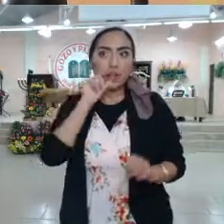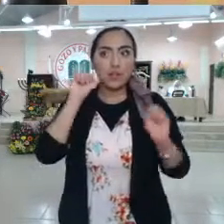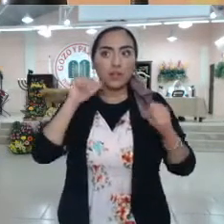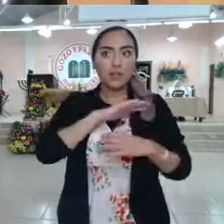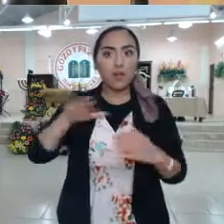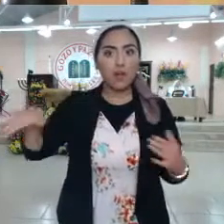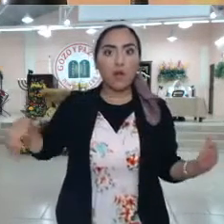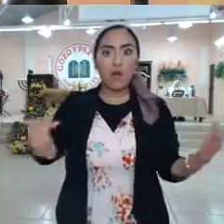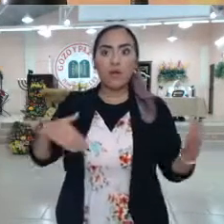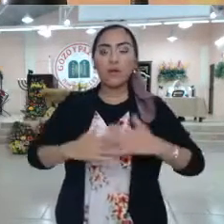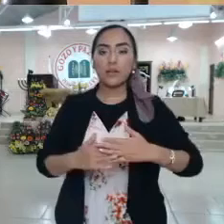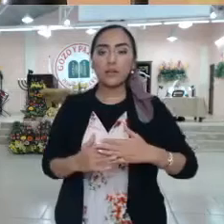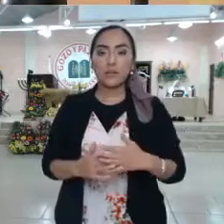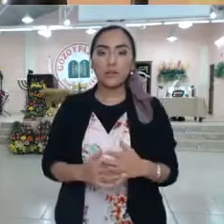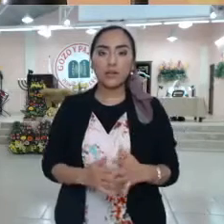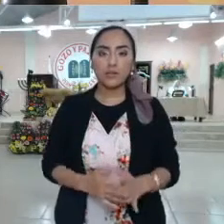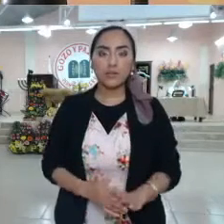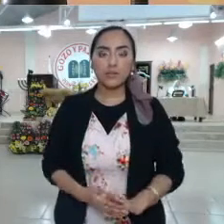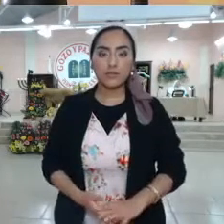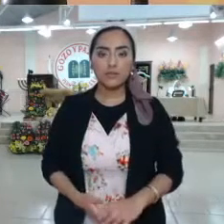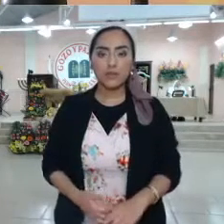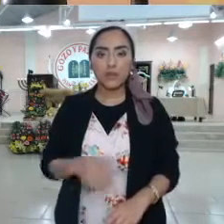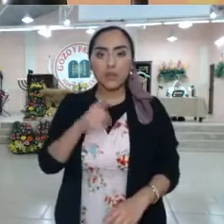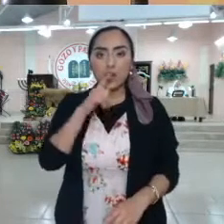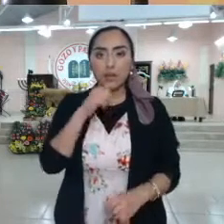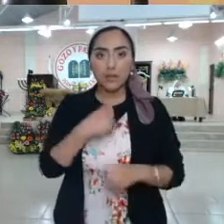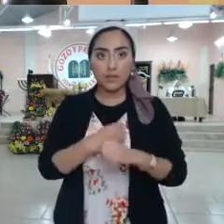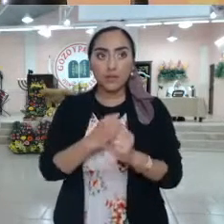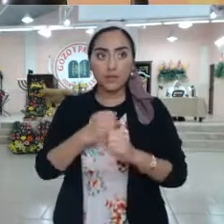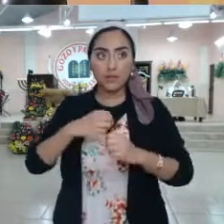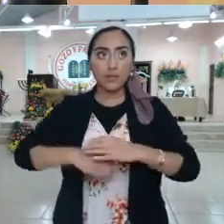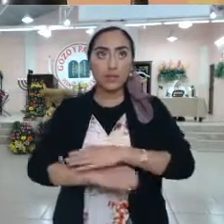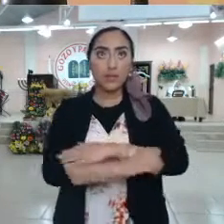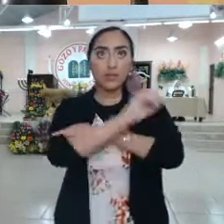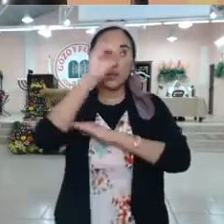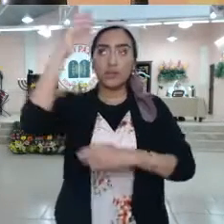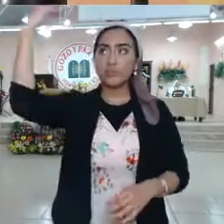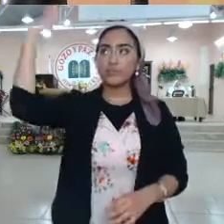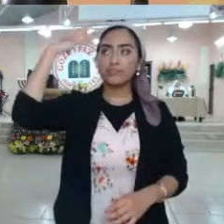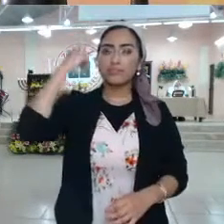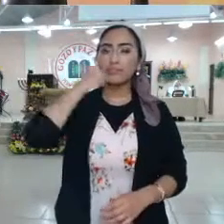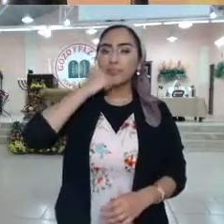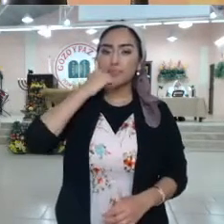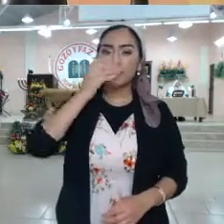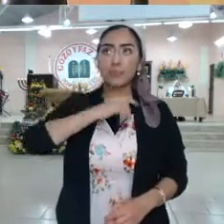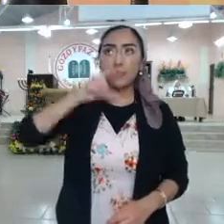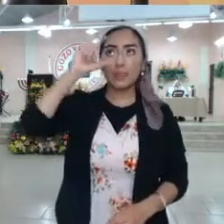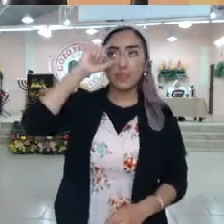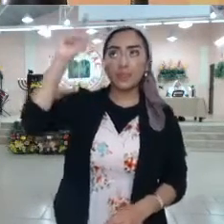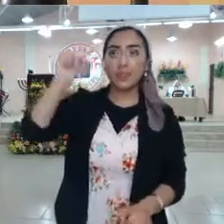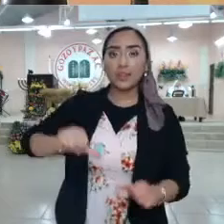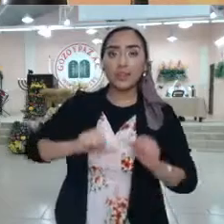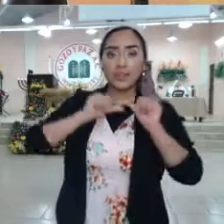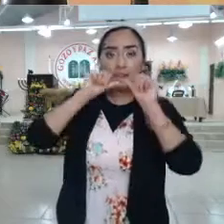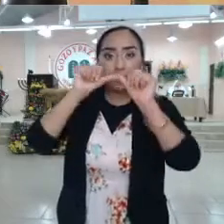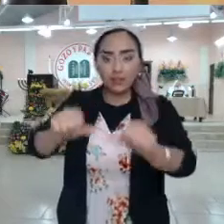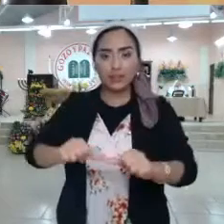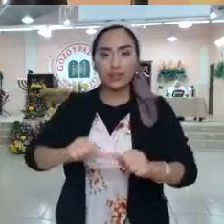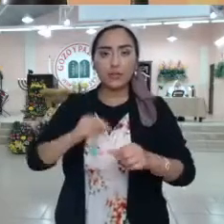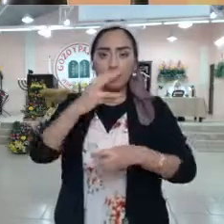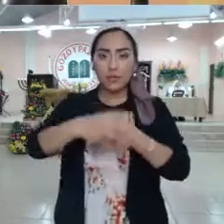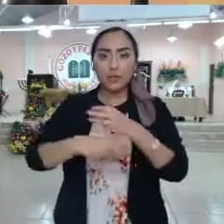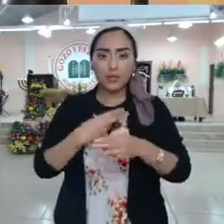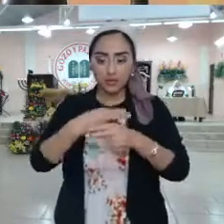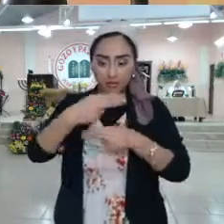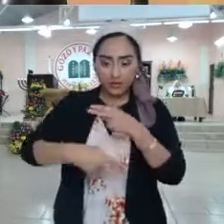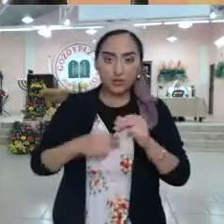don't let themselves have influence by the one that can do all, that the one that makes the sun shine every day, and the moon to keep going,